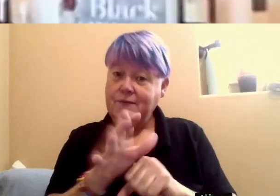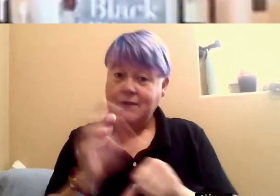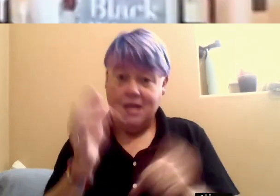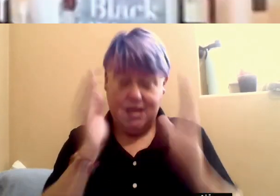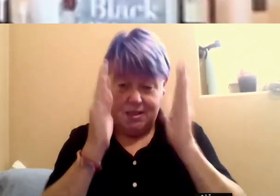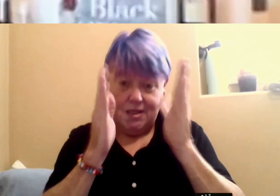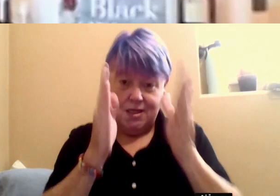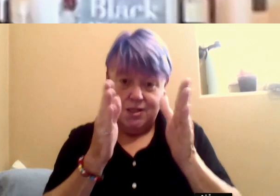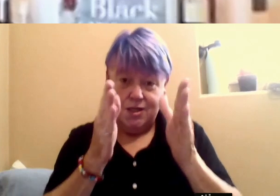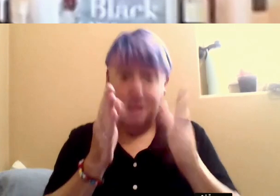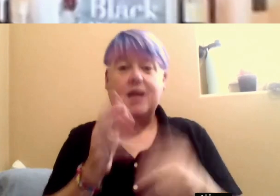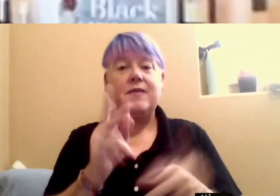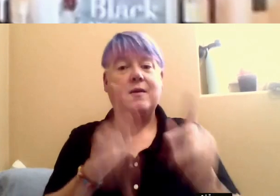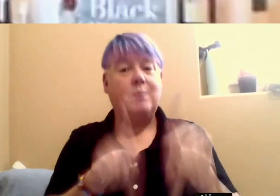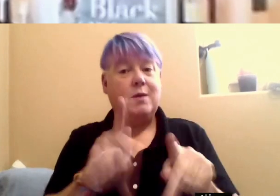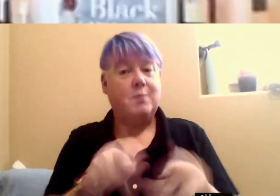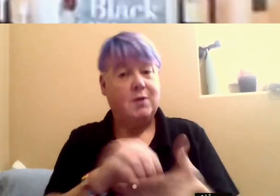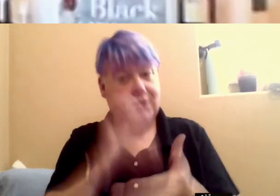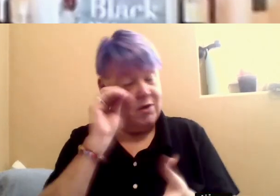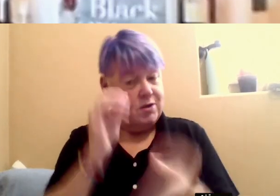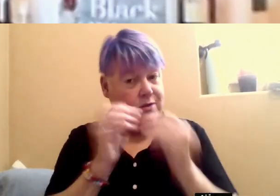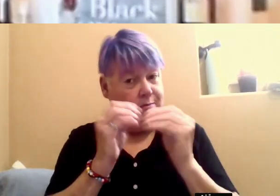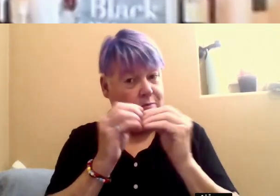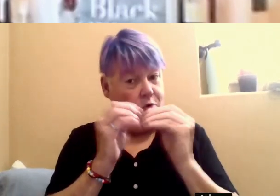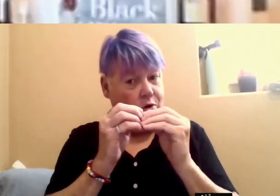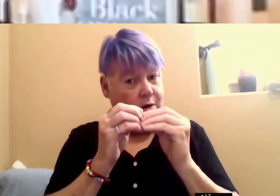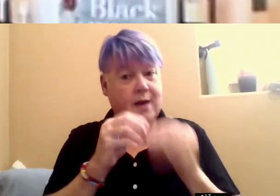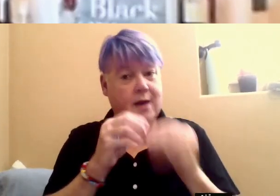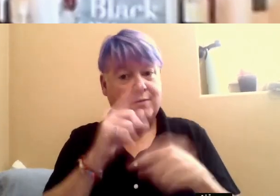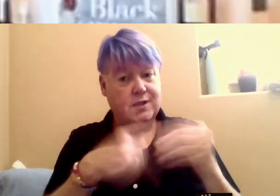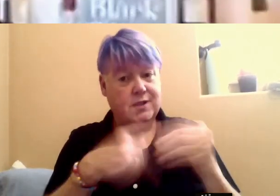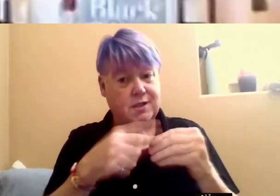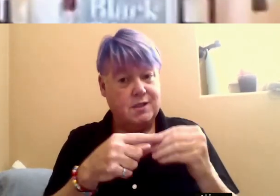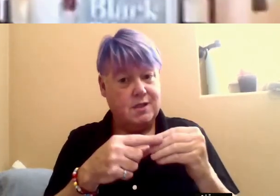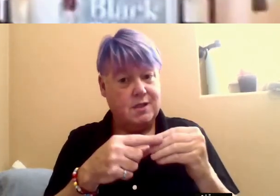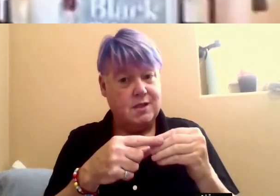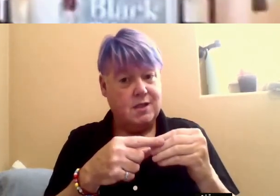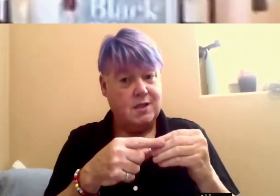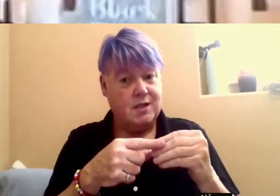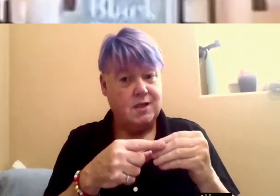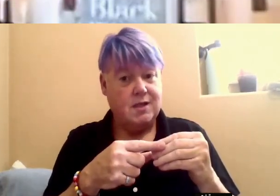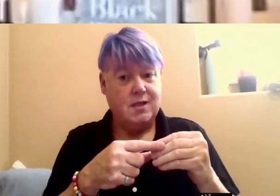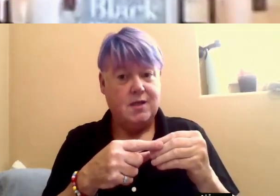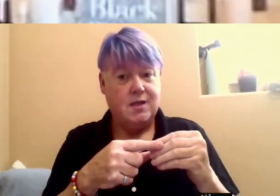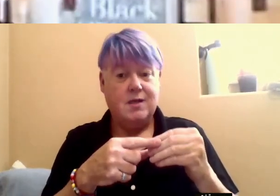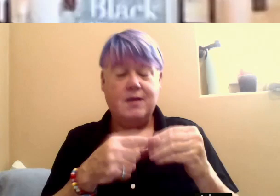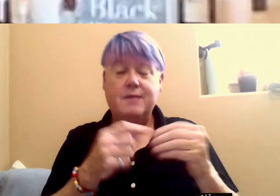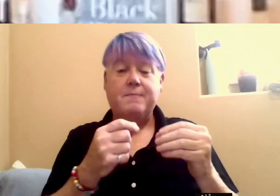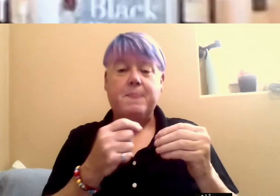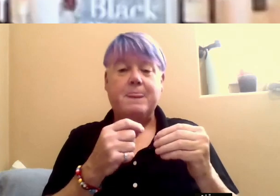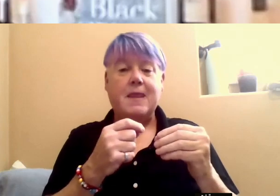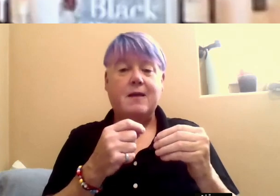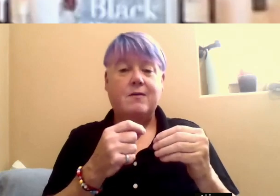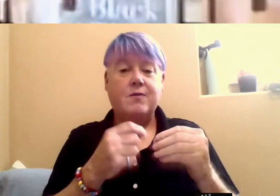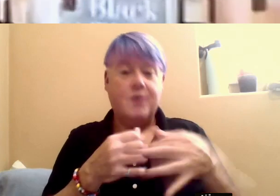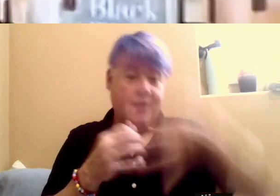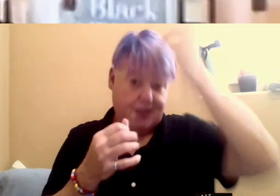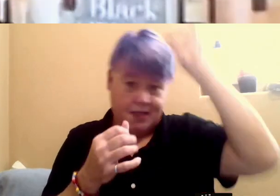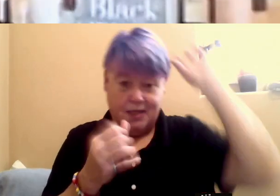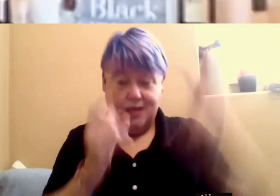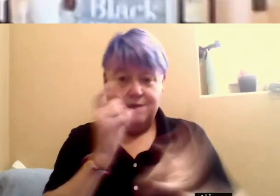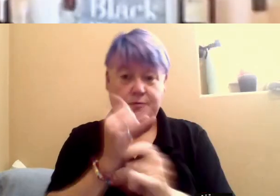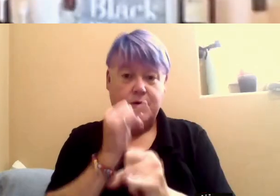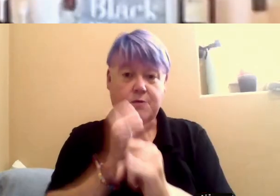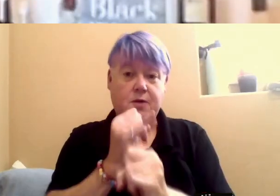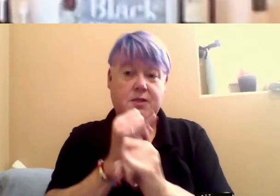people need to learn more about. So whether it's the foster care system, or whether it's Indian residential schools, or whether